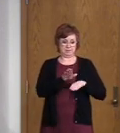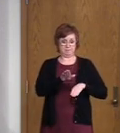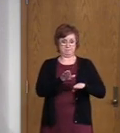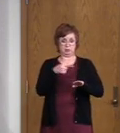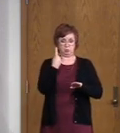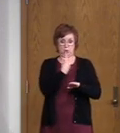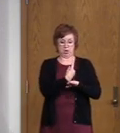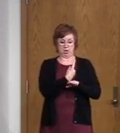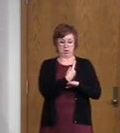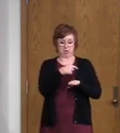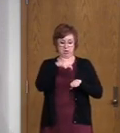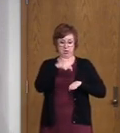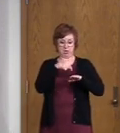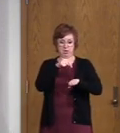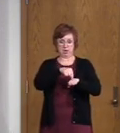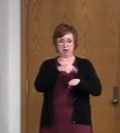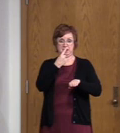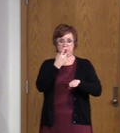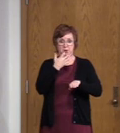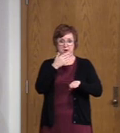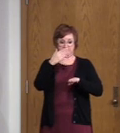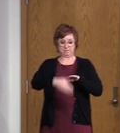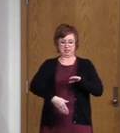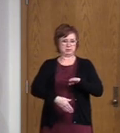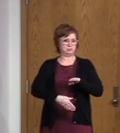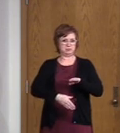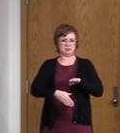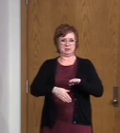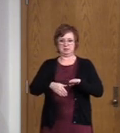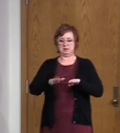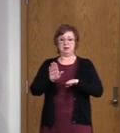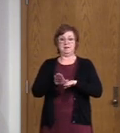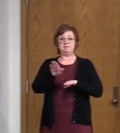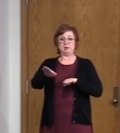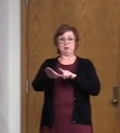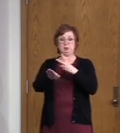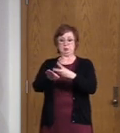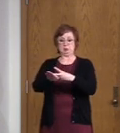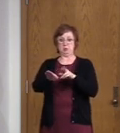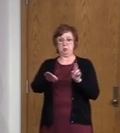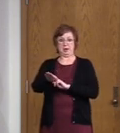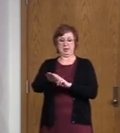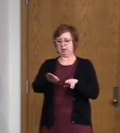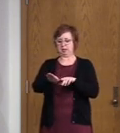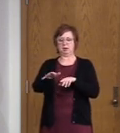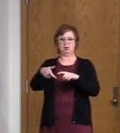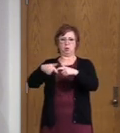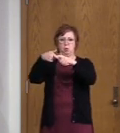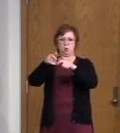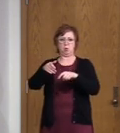start of phase 2, depending upon how much vaccine we receive near the end of March and in early April.